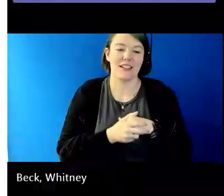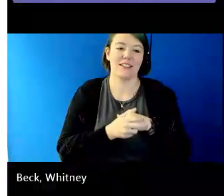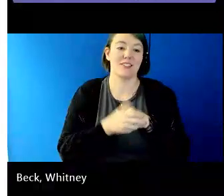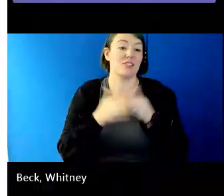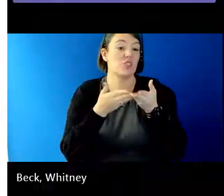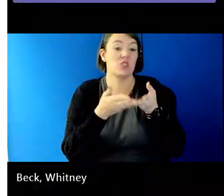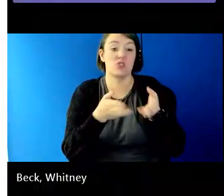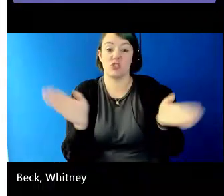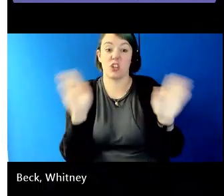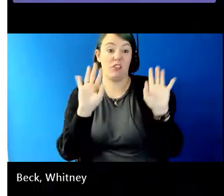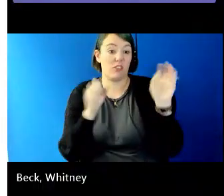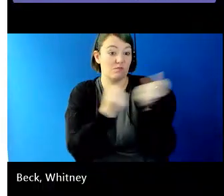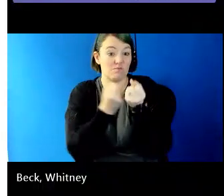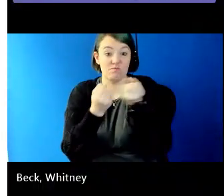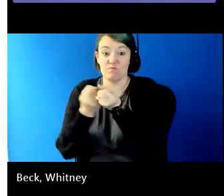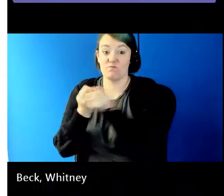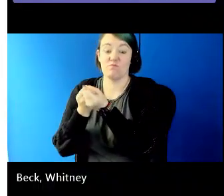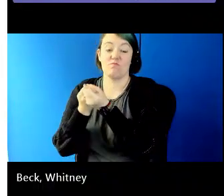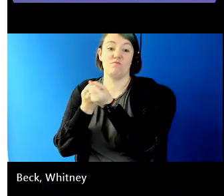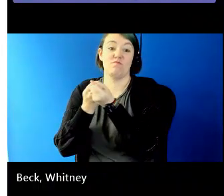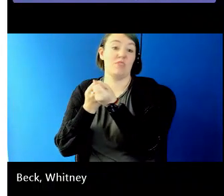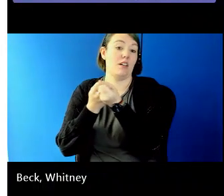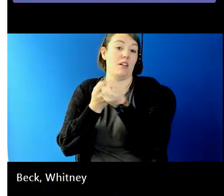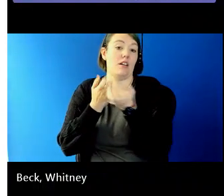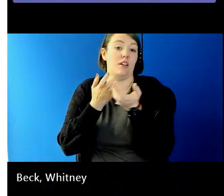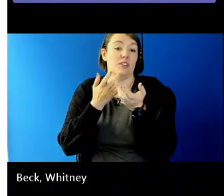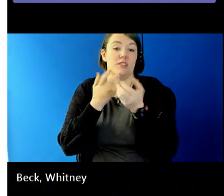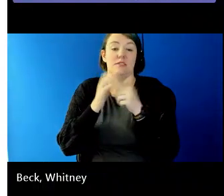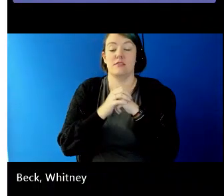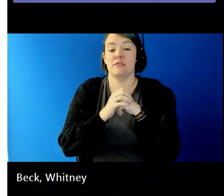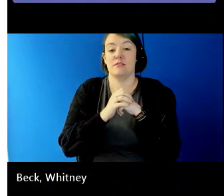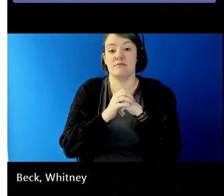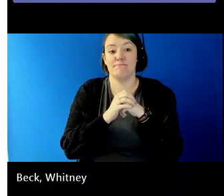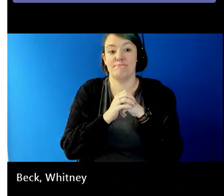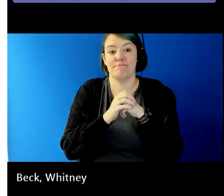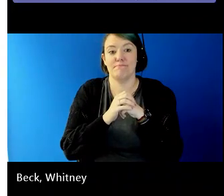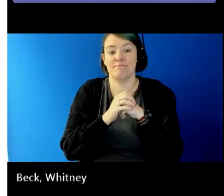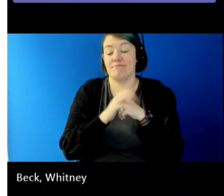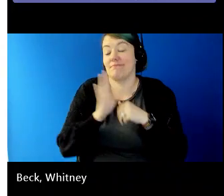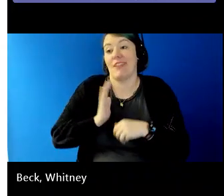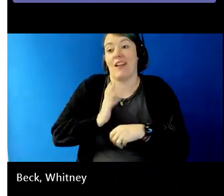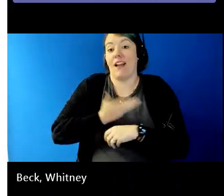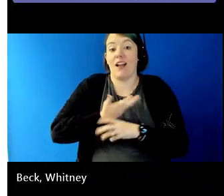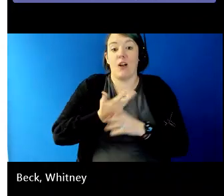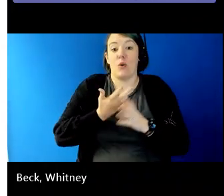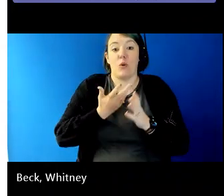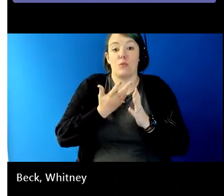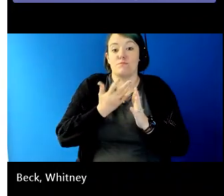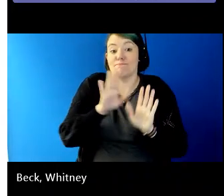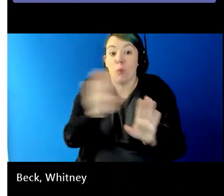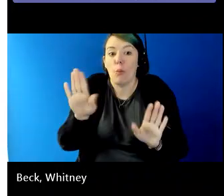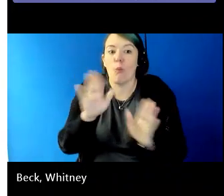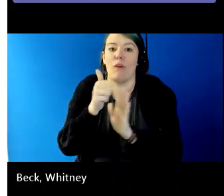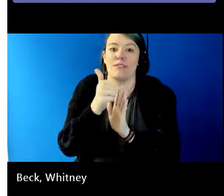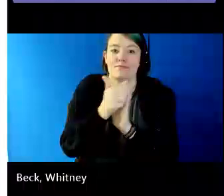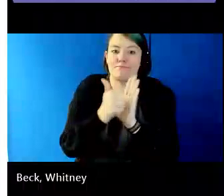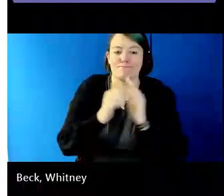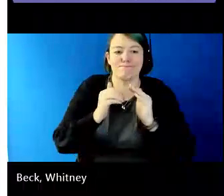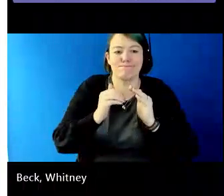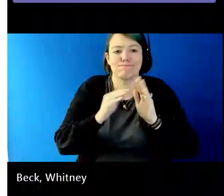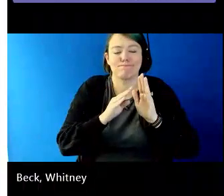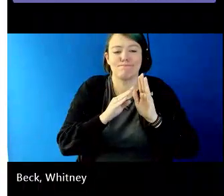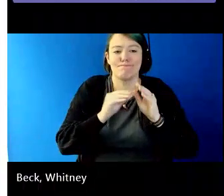so passionate about the program is because we've met so many ambassadors, part of our program, who, if they didn't have a stable account, they really wouldn't be able to